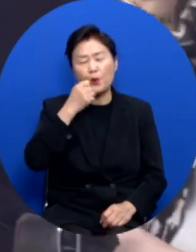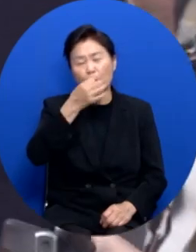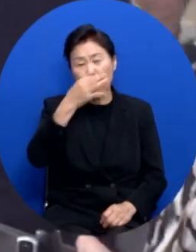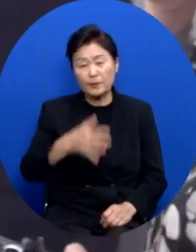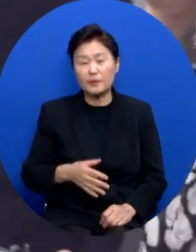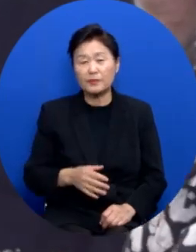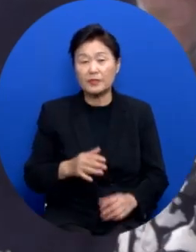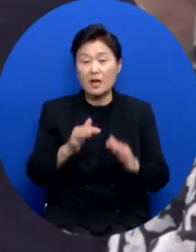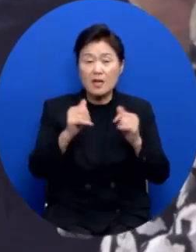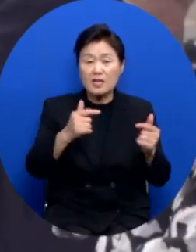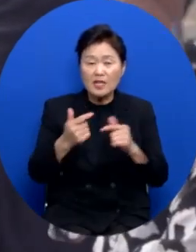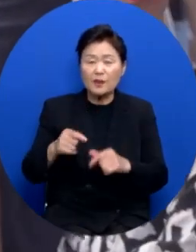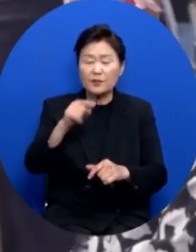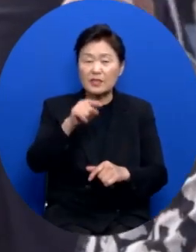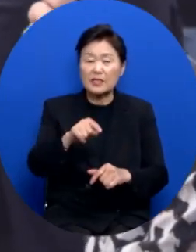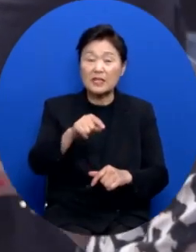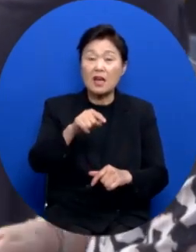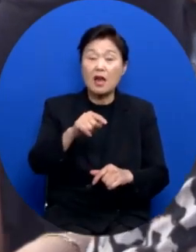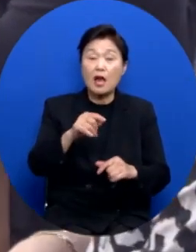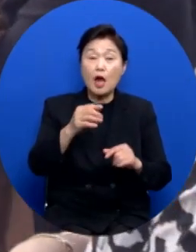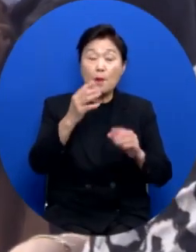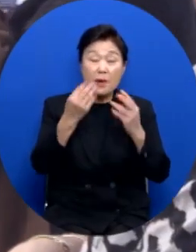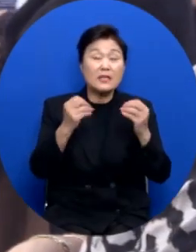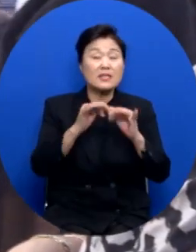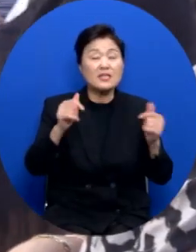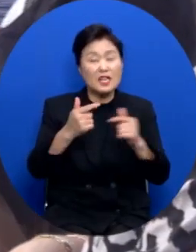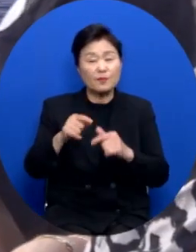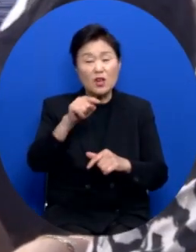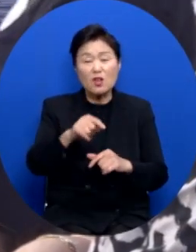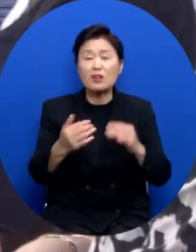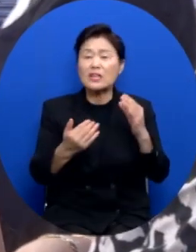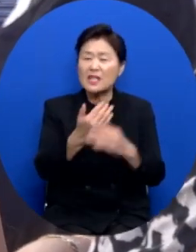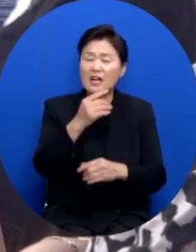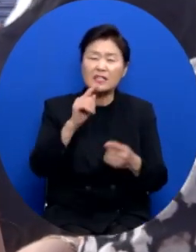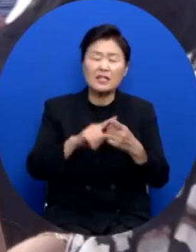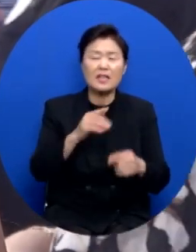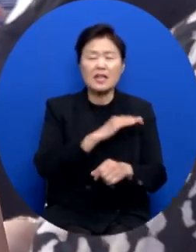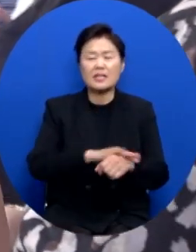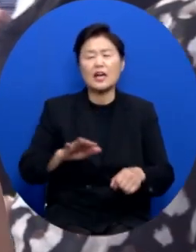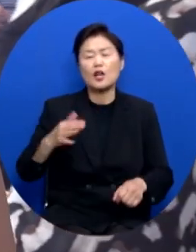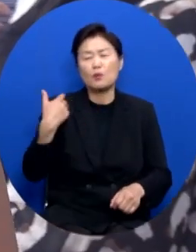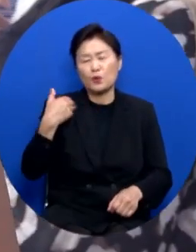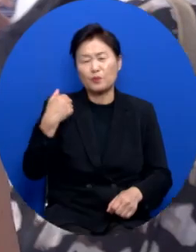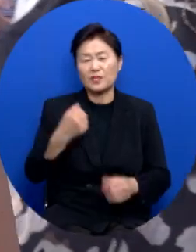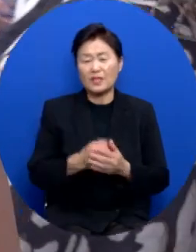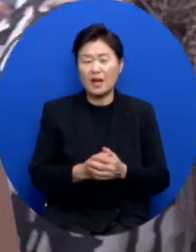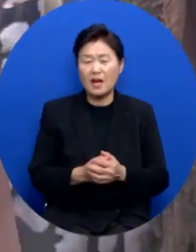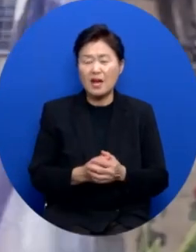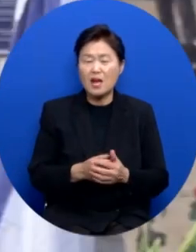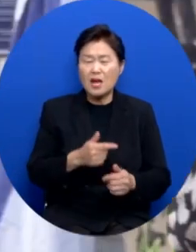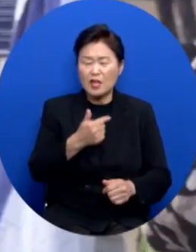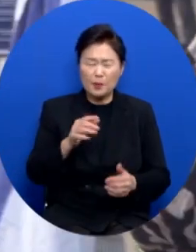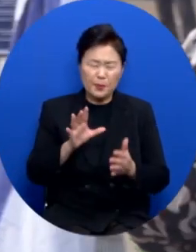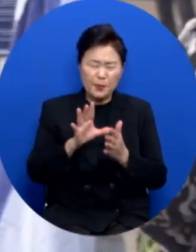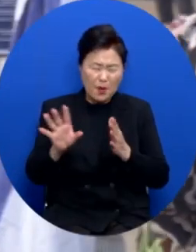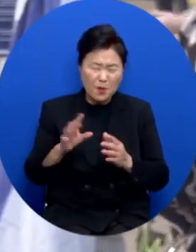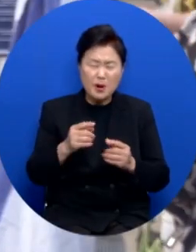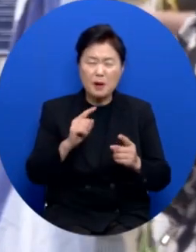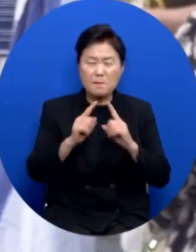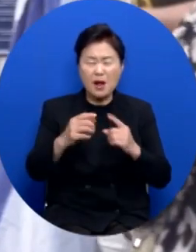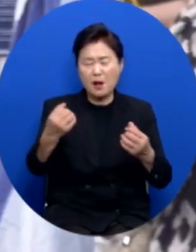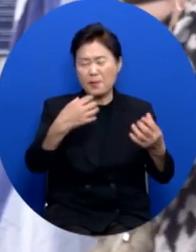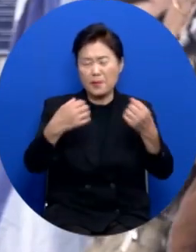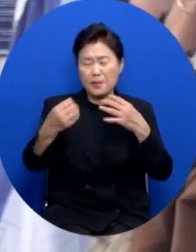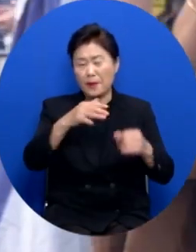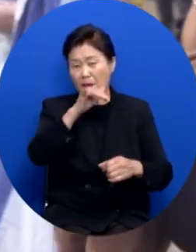of people that sometimes say terrible things that because they don't know what's going on here. You need to live here